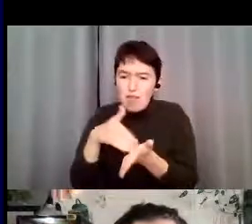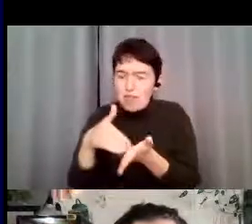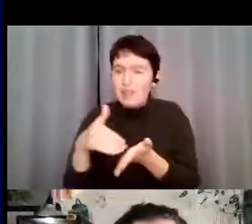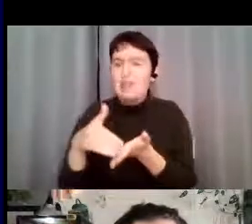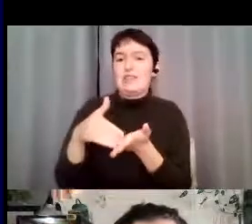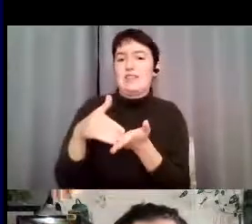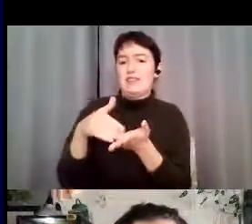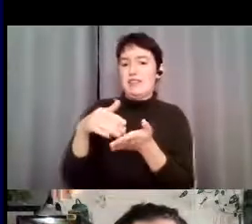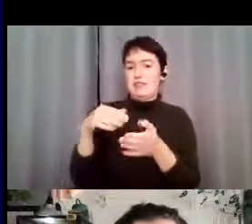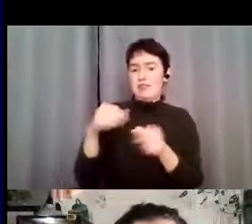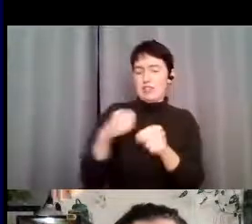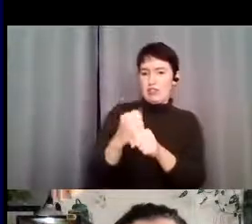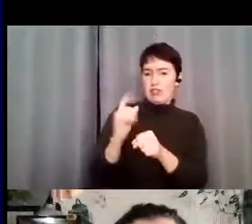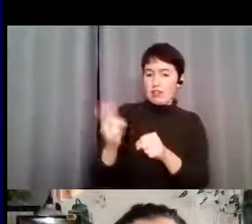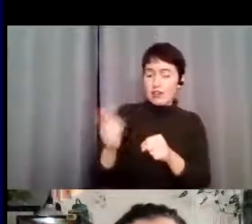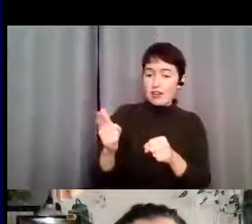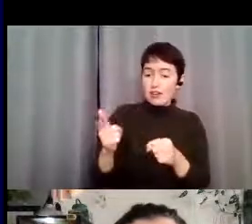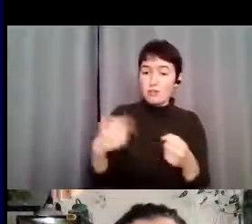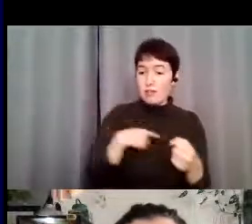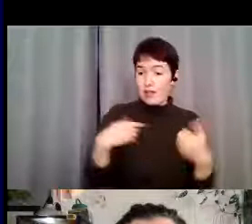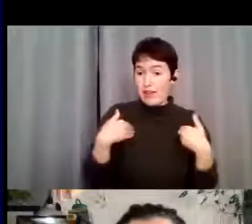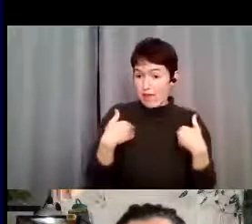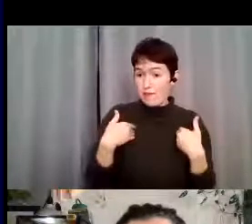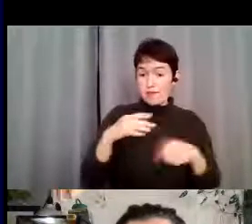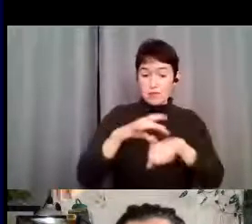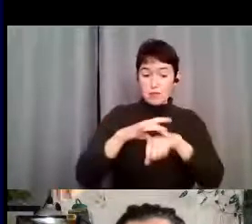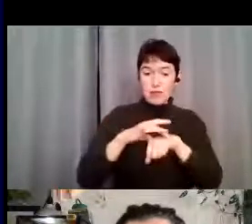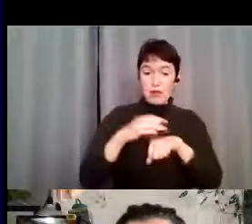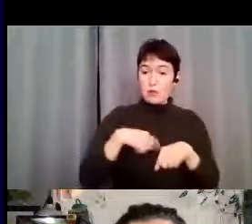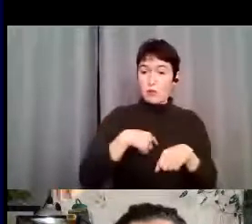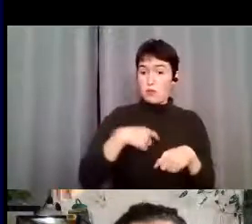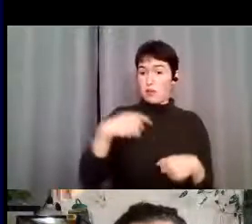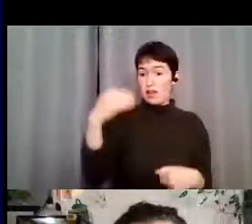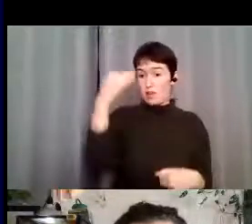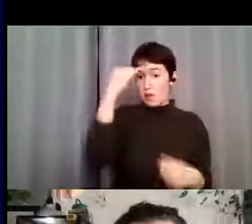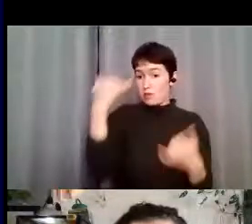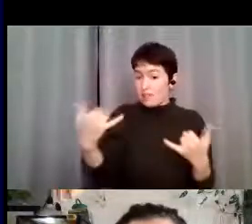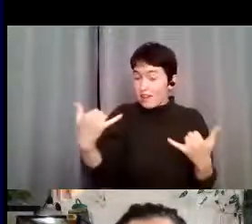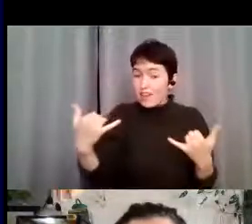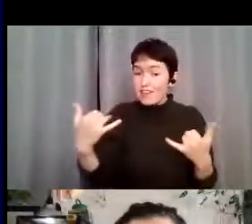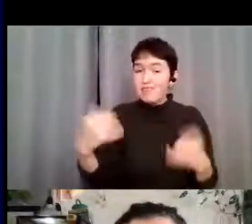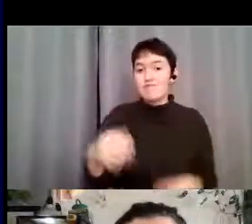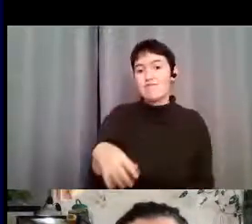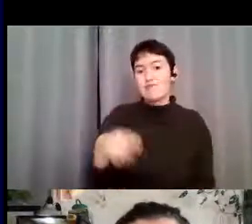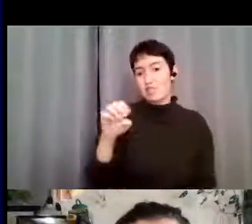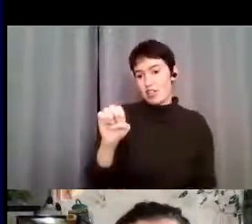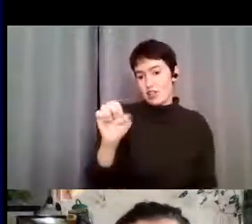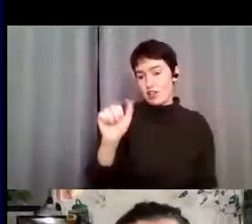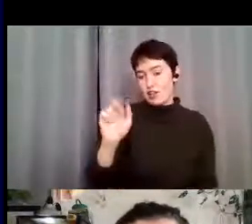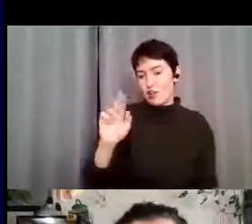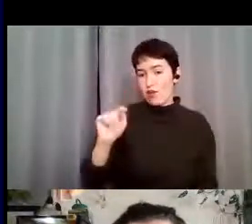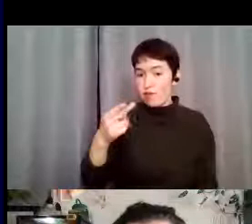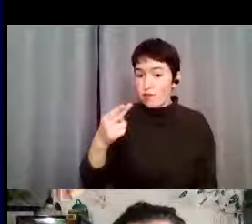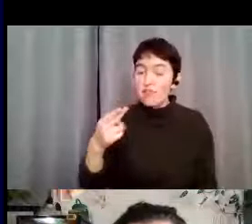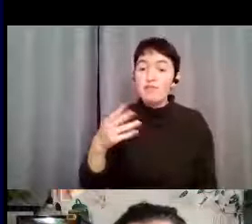we have the planet that we know today. We have planet Earth here and the moon up in